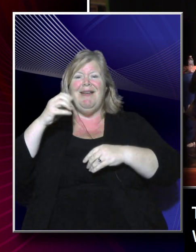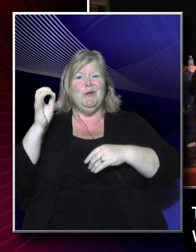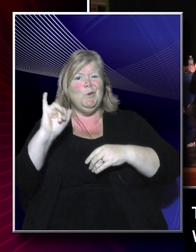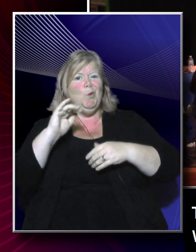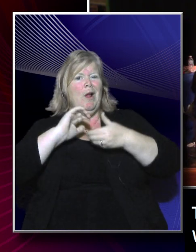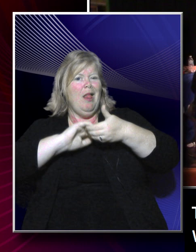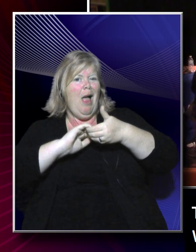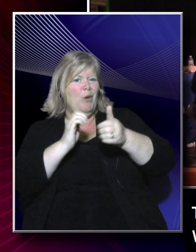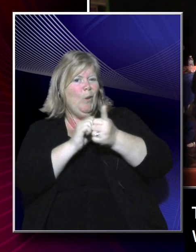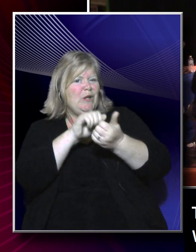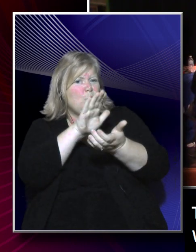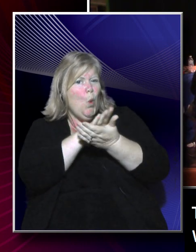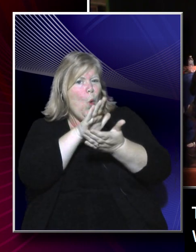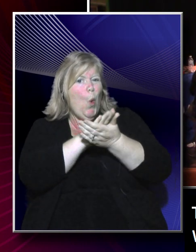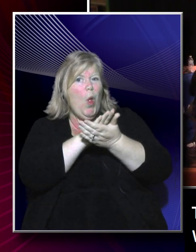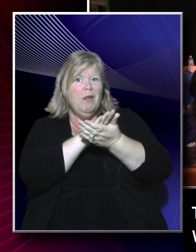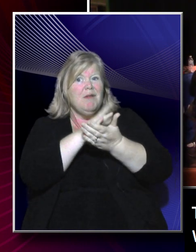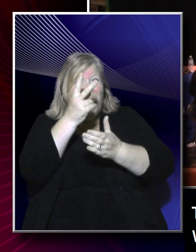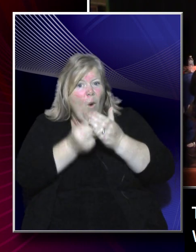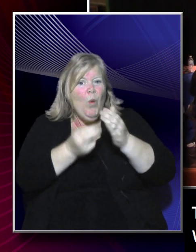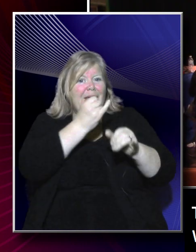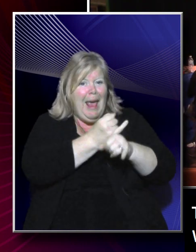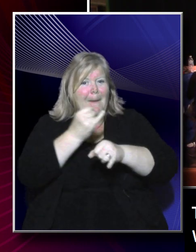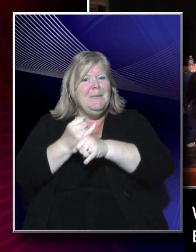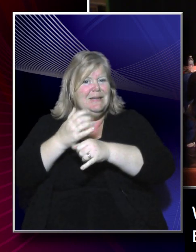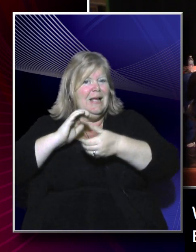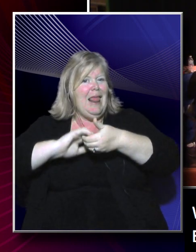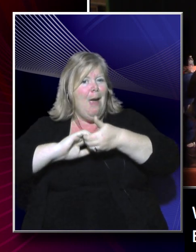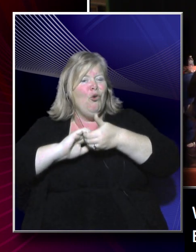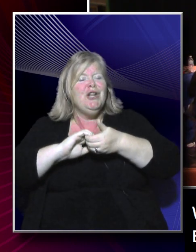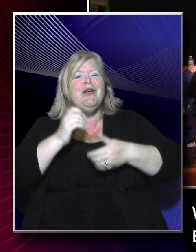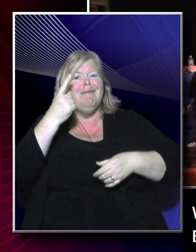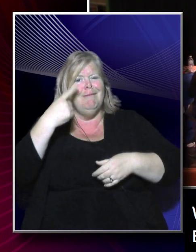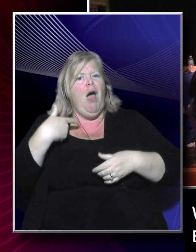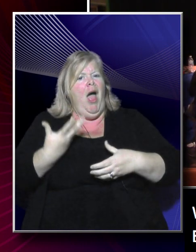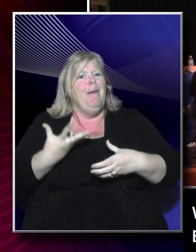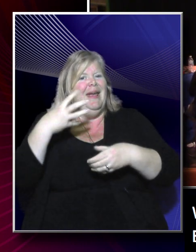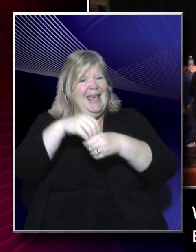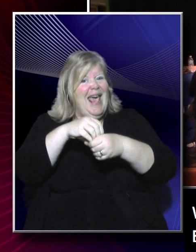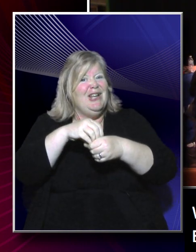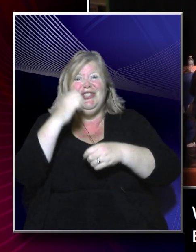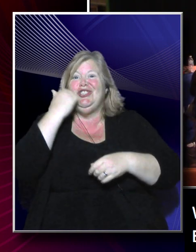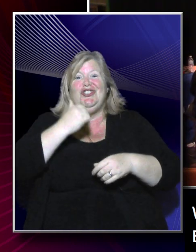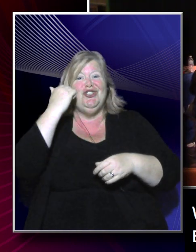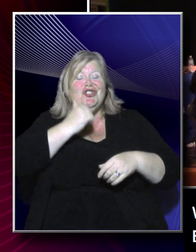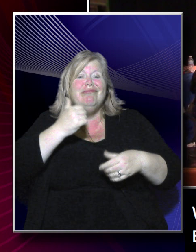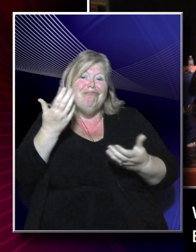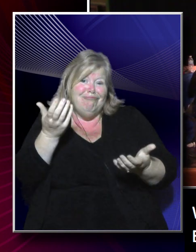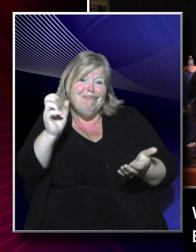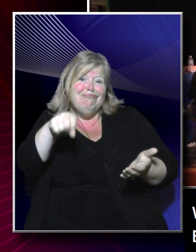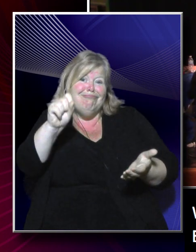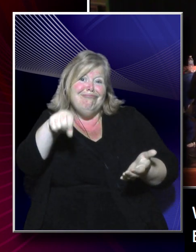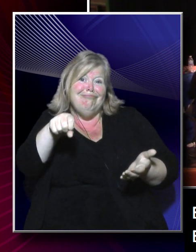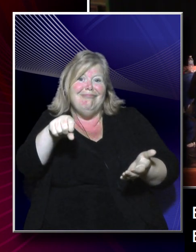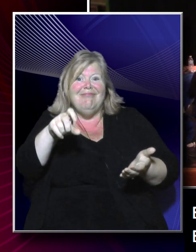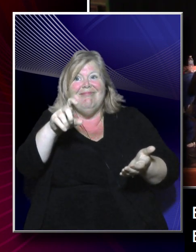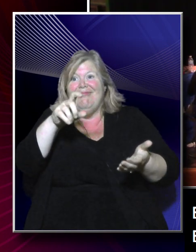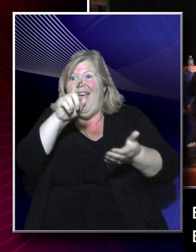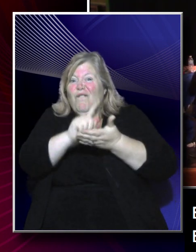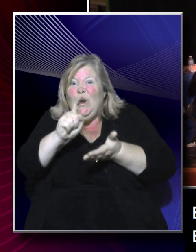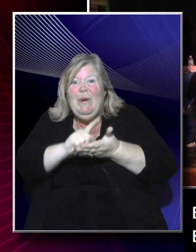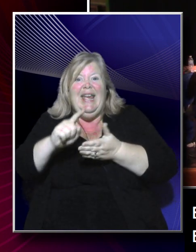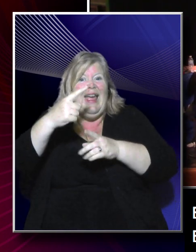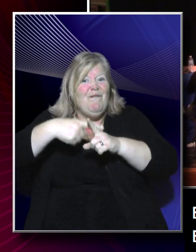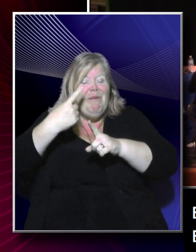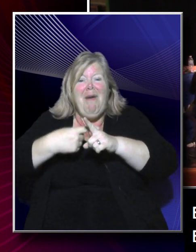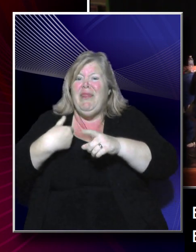school, both campuses, keeps me pretty engaged on a day-to-day basis, if not a weekly and monthly basis